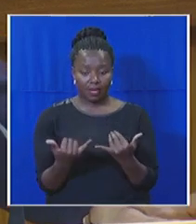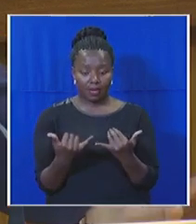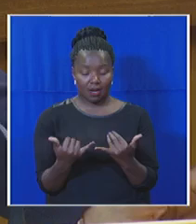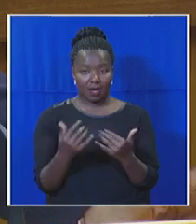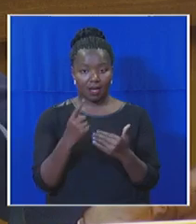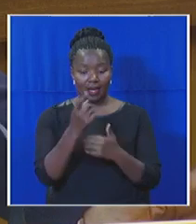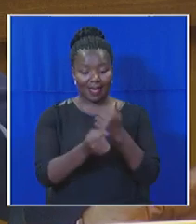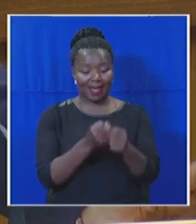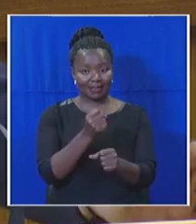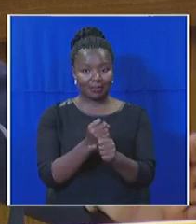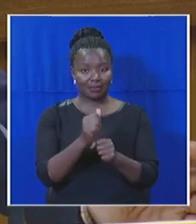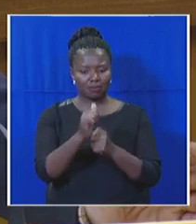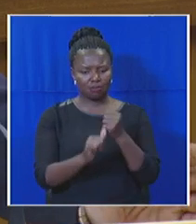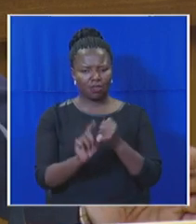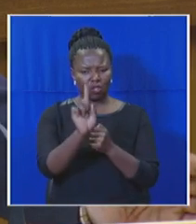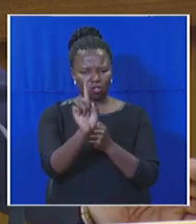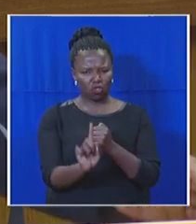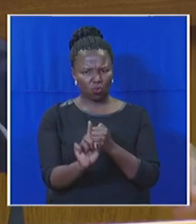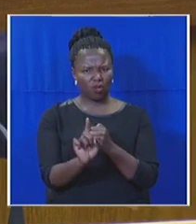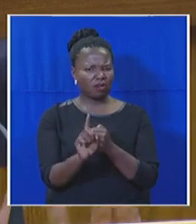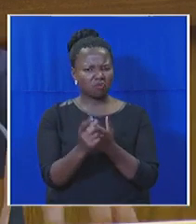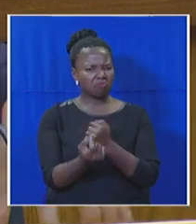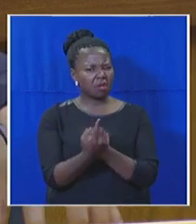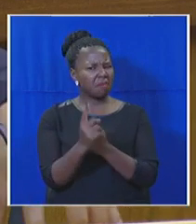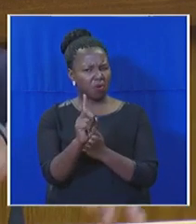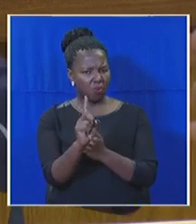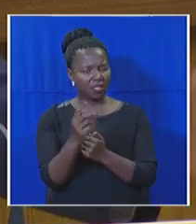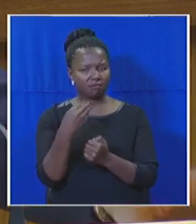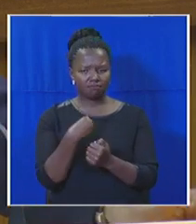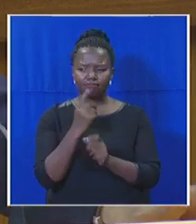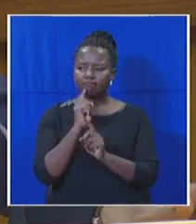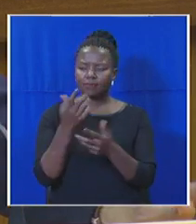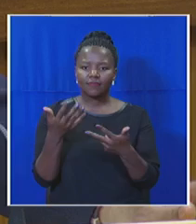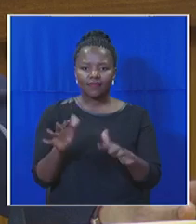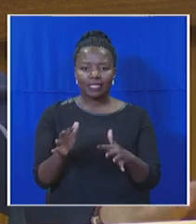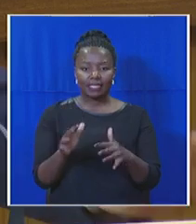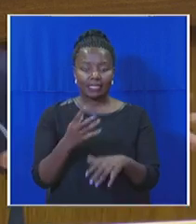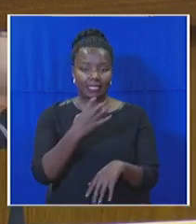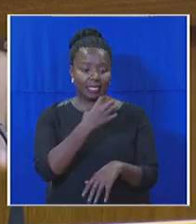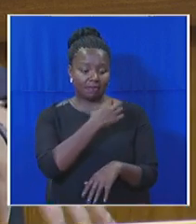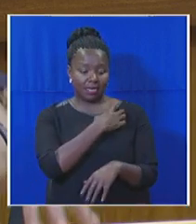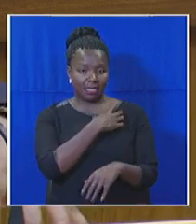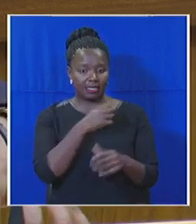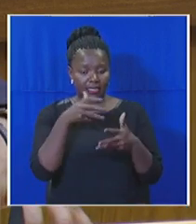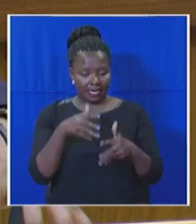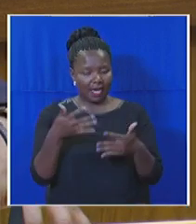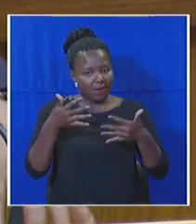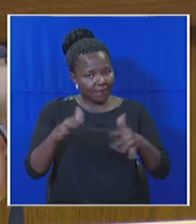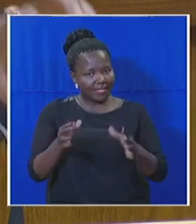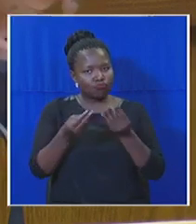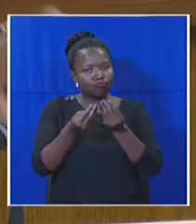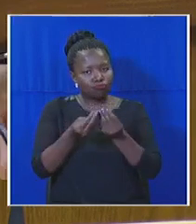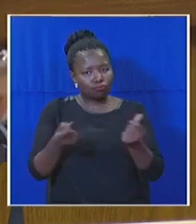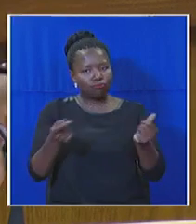next year, I've answered the question by saying the minister has addressed that issue. That money